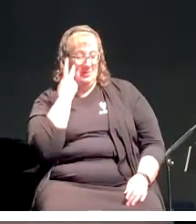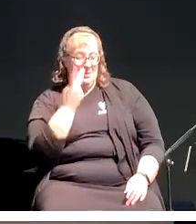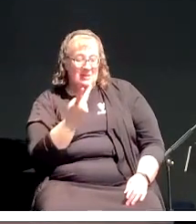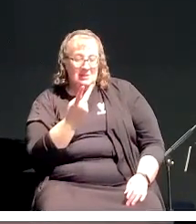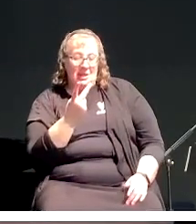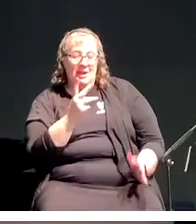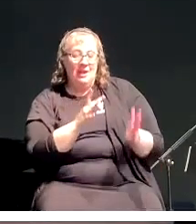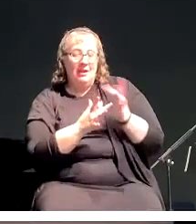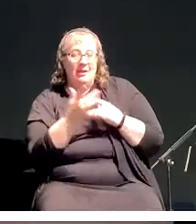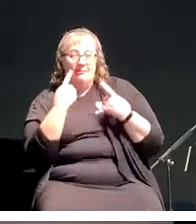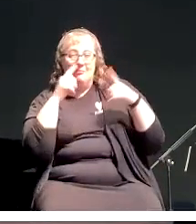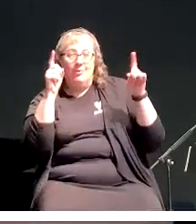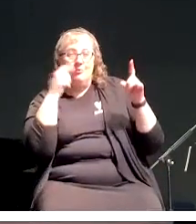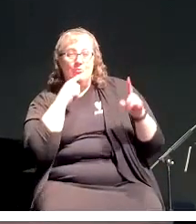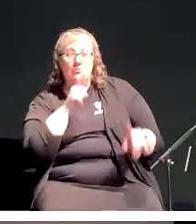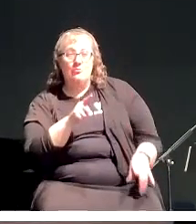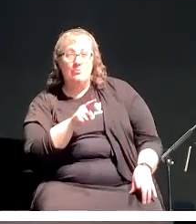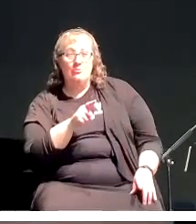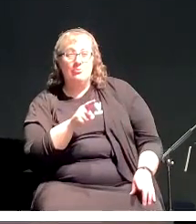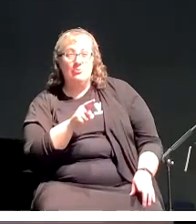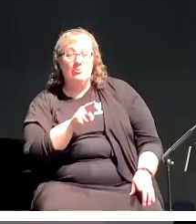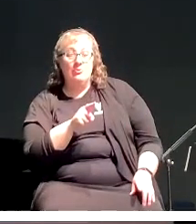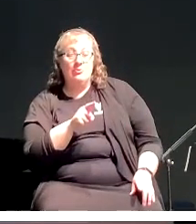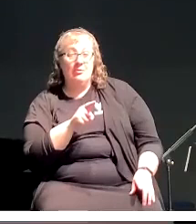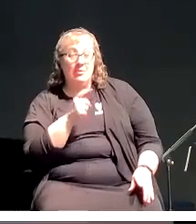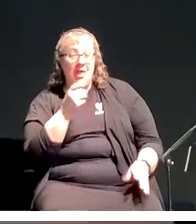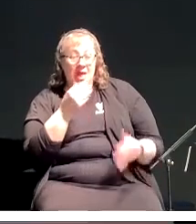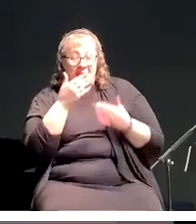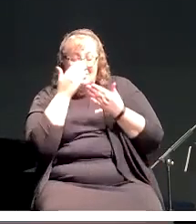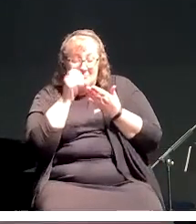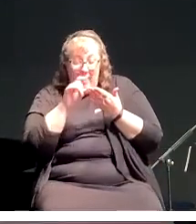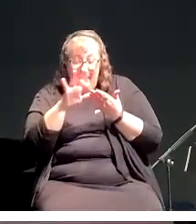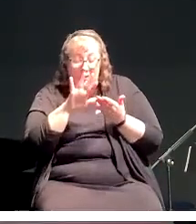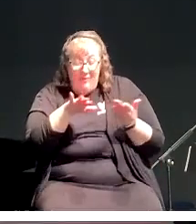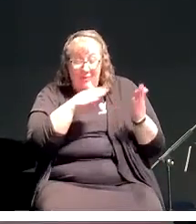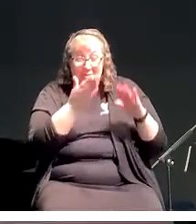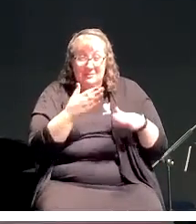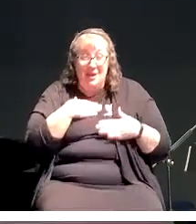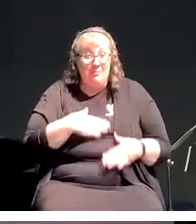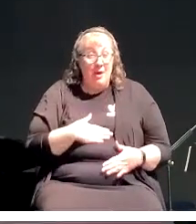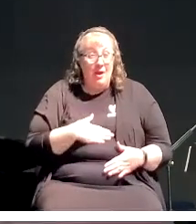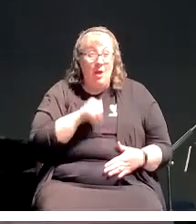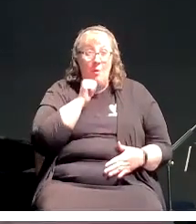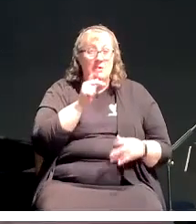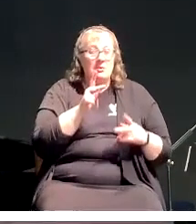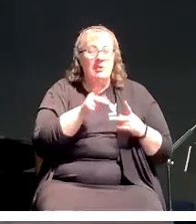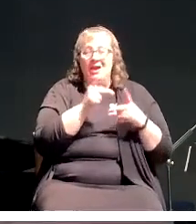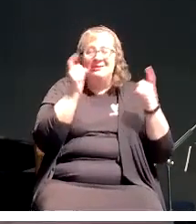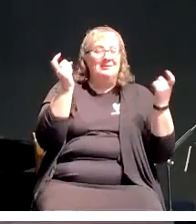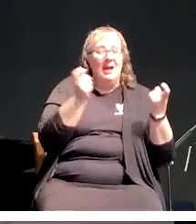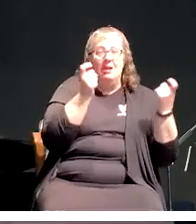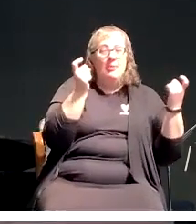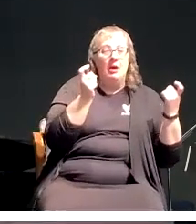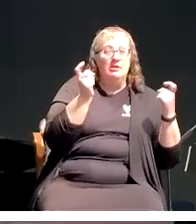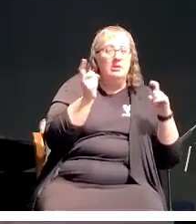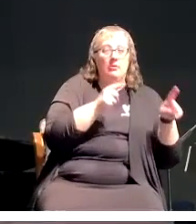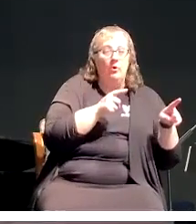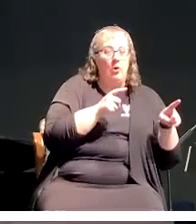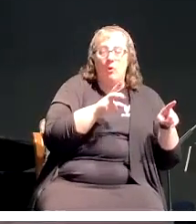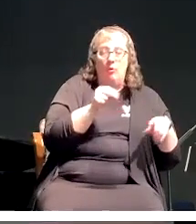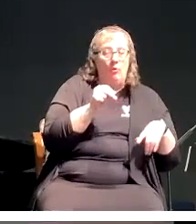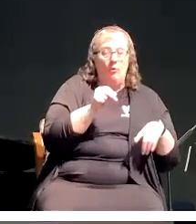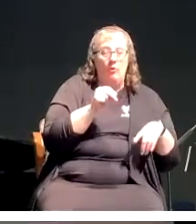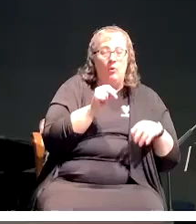true. They had spices for his dead body. It wasn't some sort of celebration they were going to.